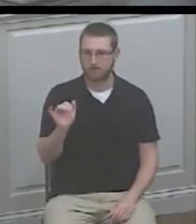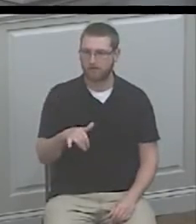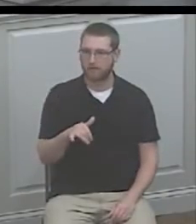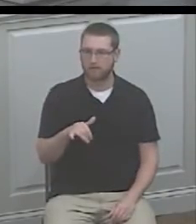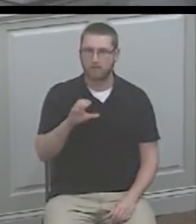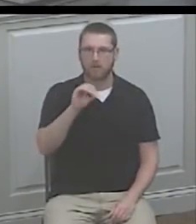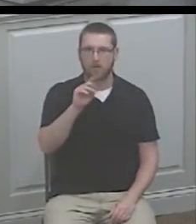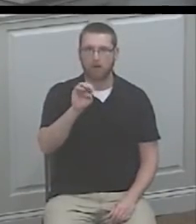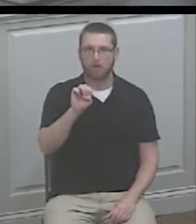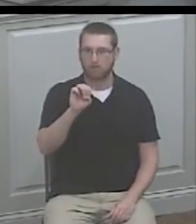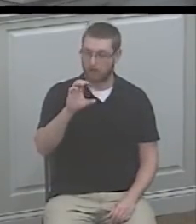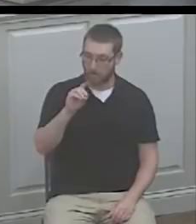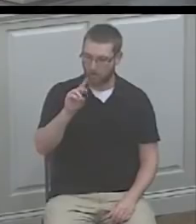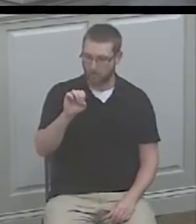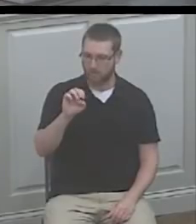Item 8 is the code enforcement report. Ms. Lester?